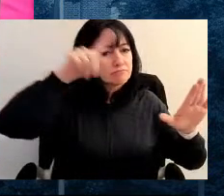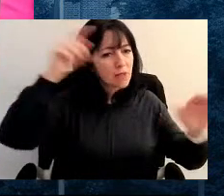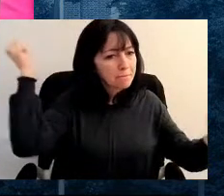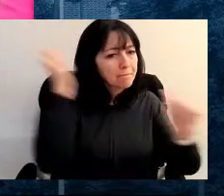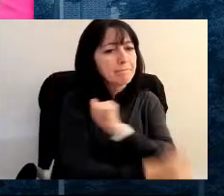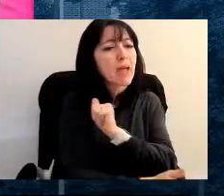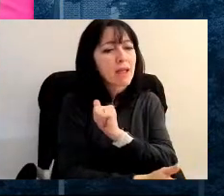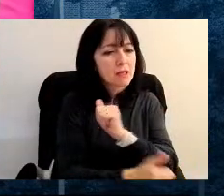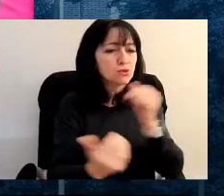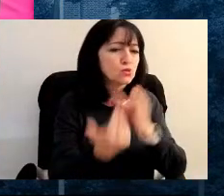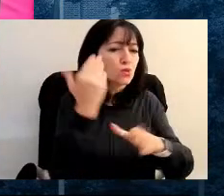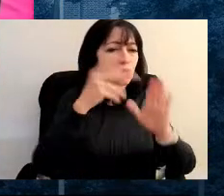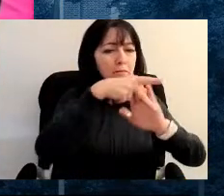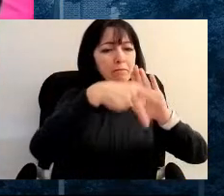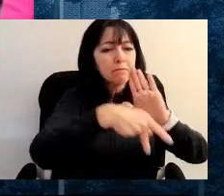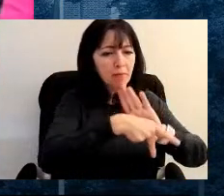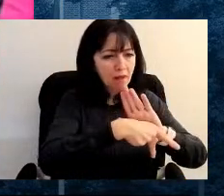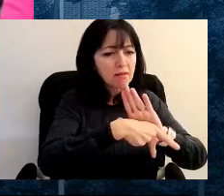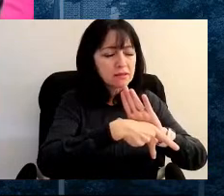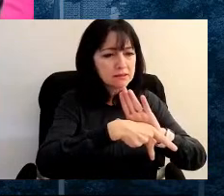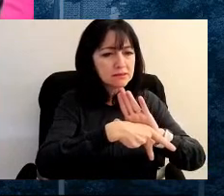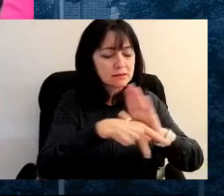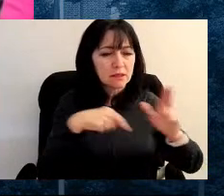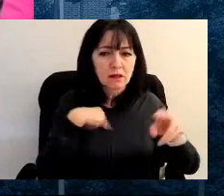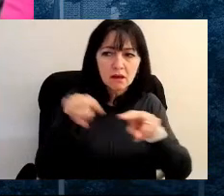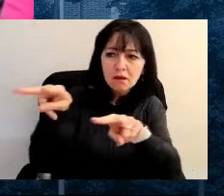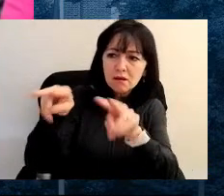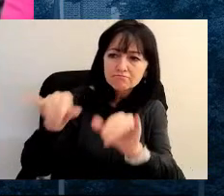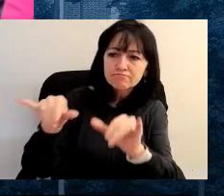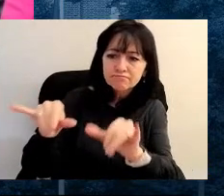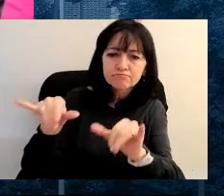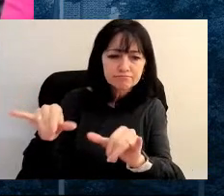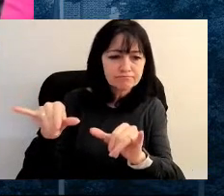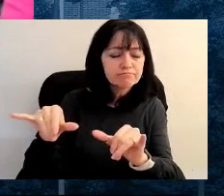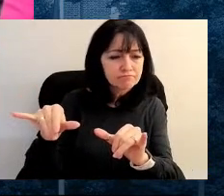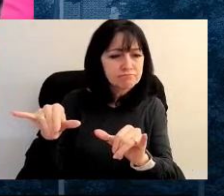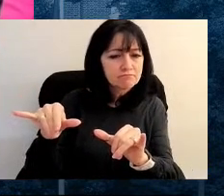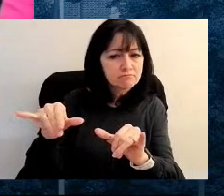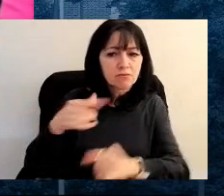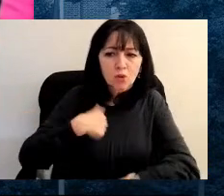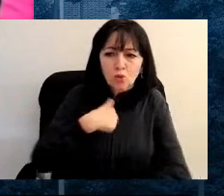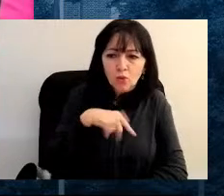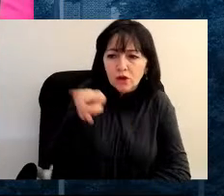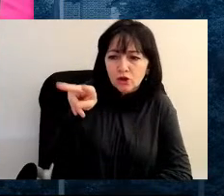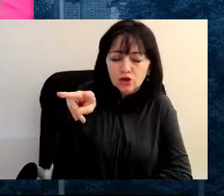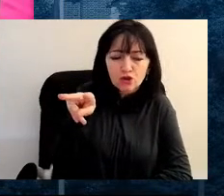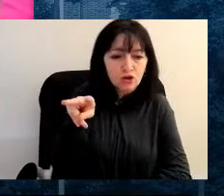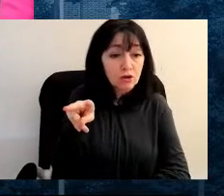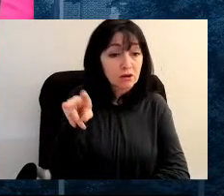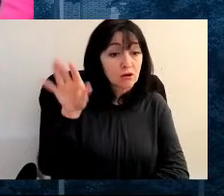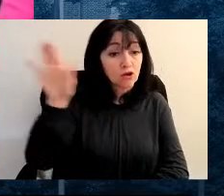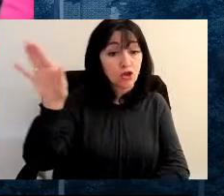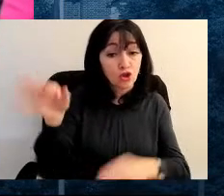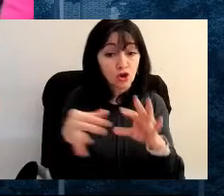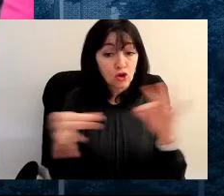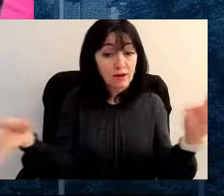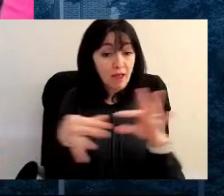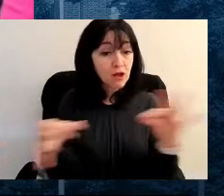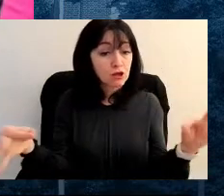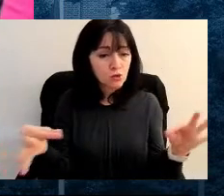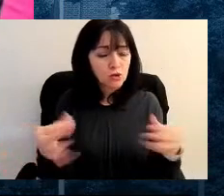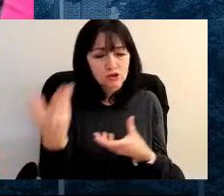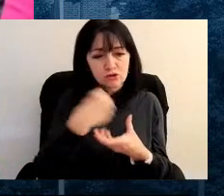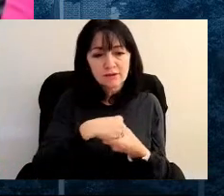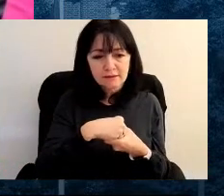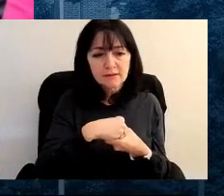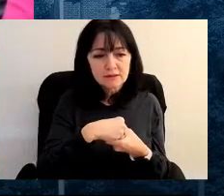and how important it is for us. I mean, this language is actually included in that legislation, in the bill that's pushing the PEC